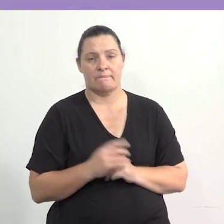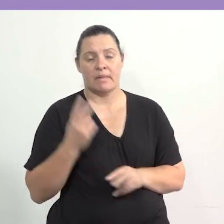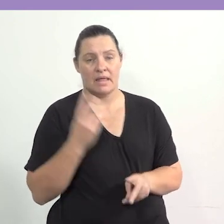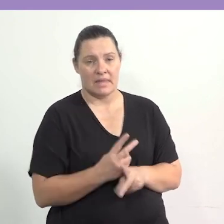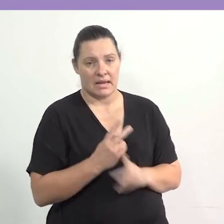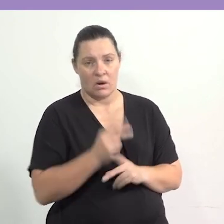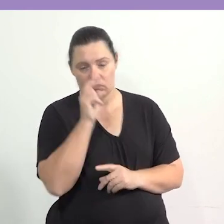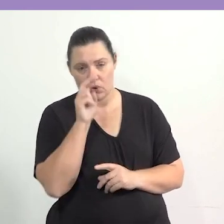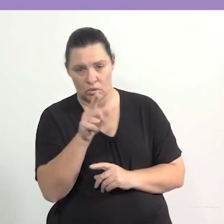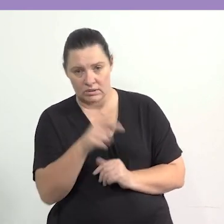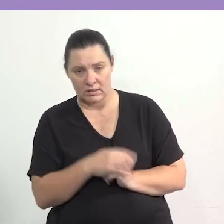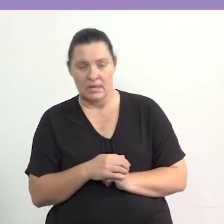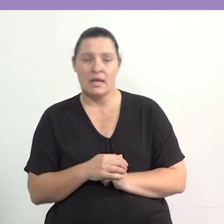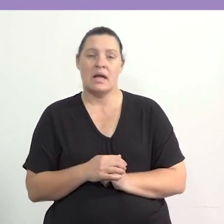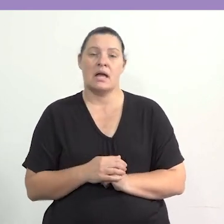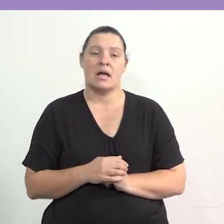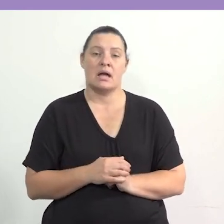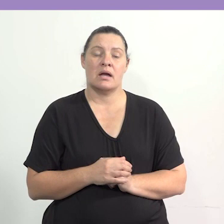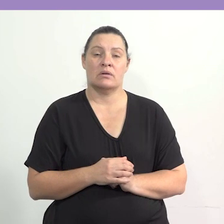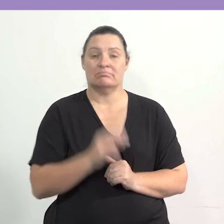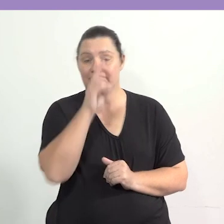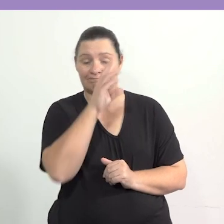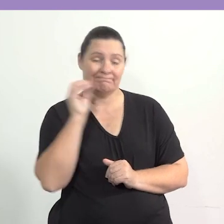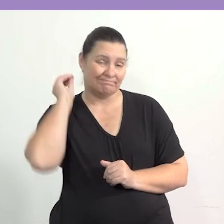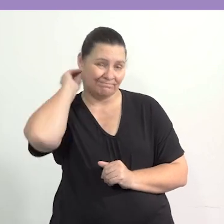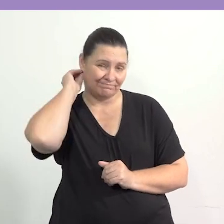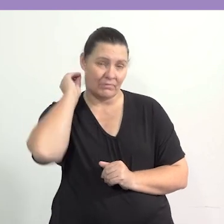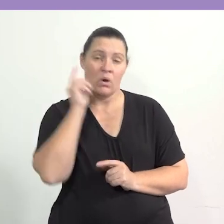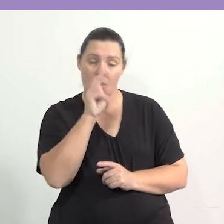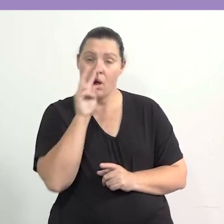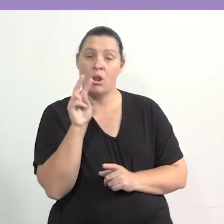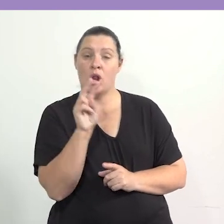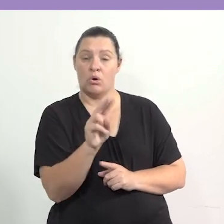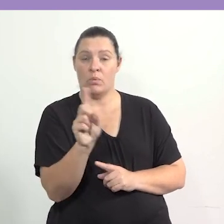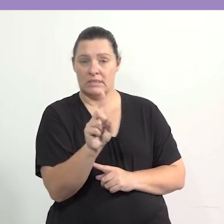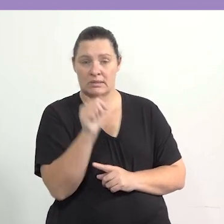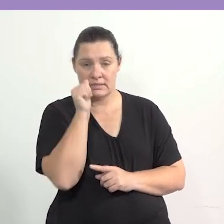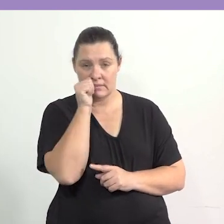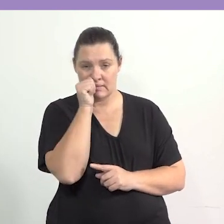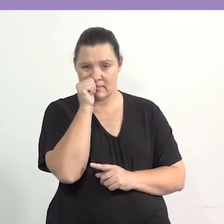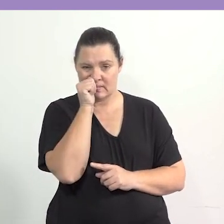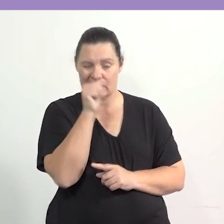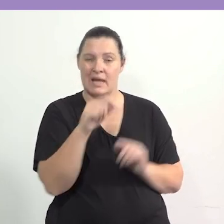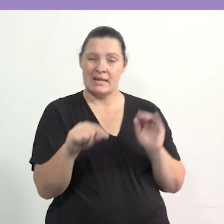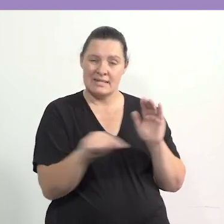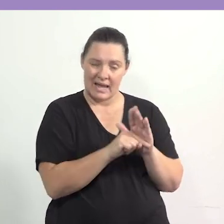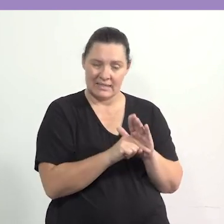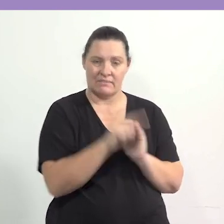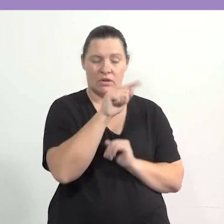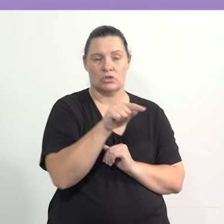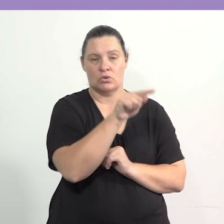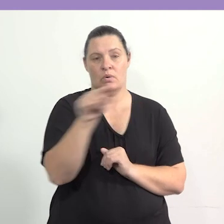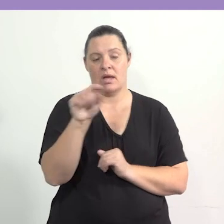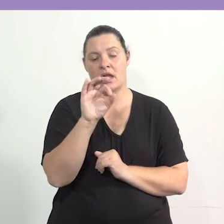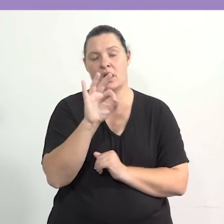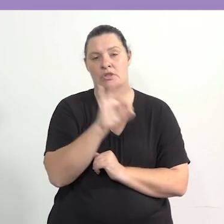And then looking at this one, again, do take note. We are looking at a negative square root of